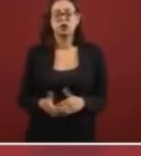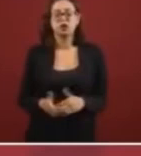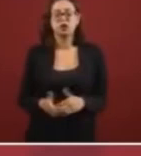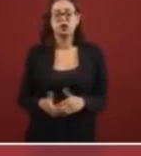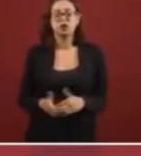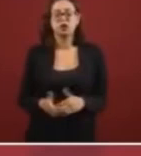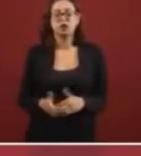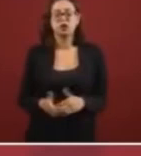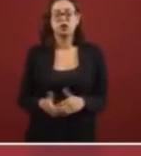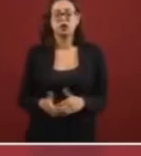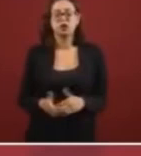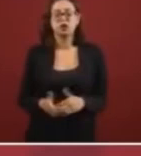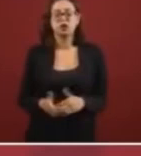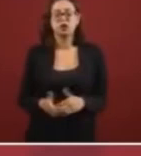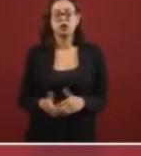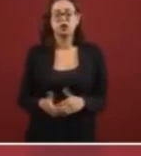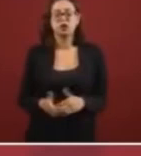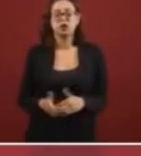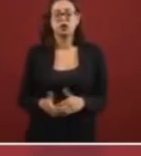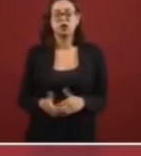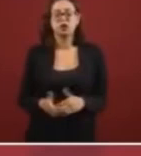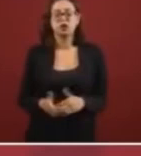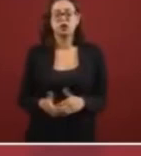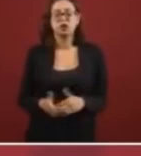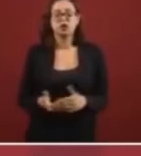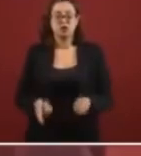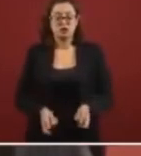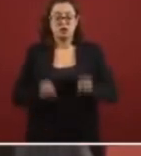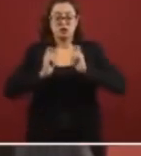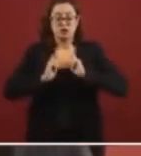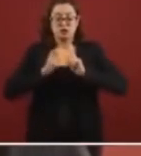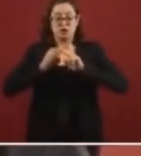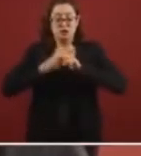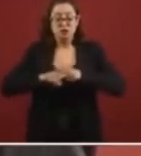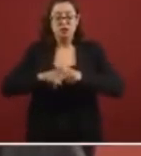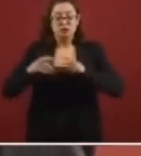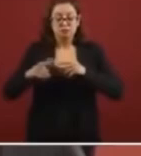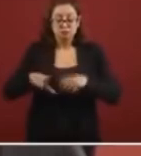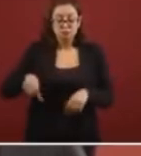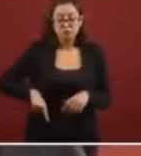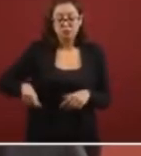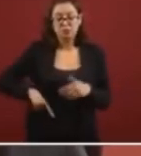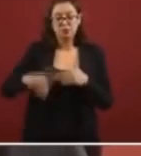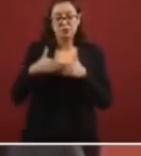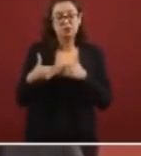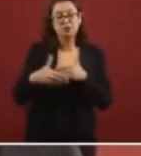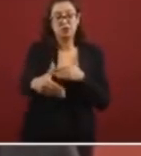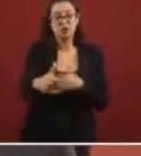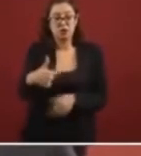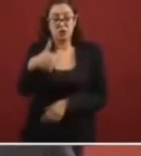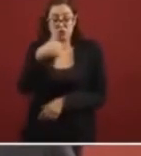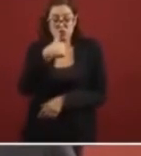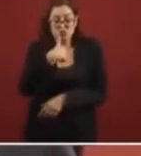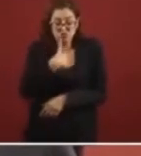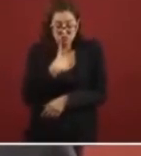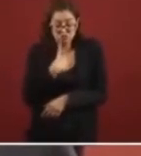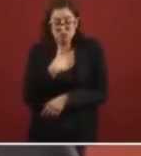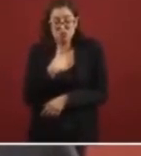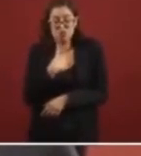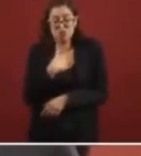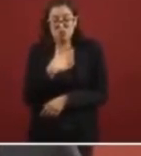the initiation of my commission. Que no íbamos a